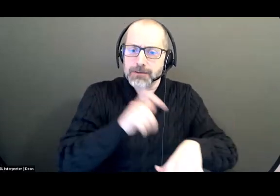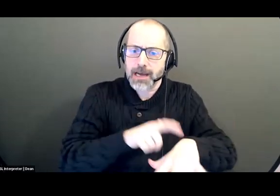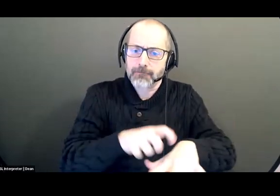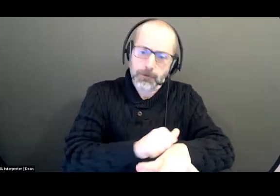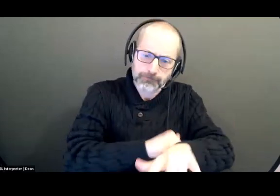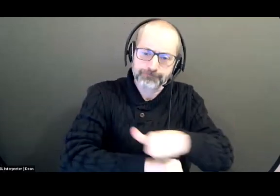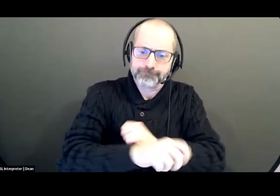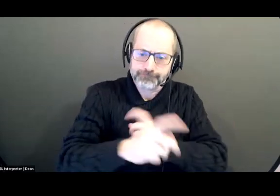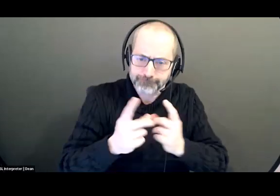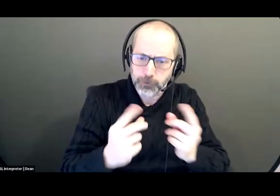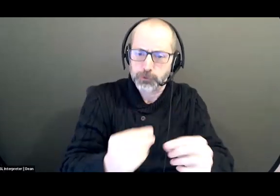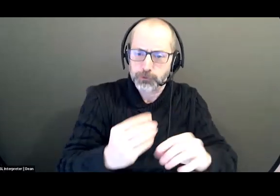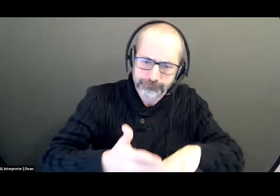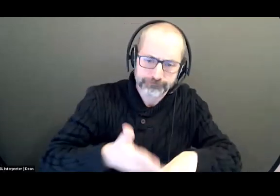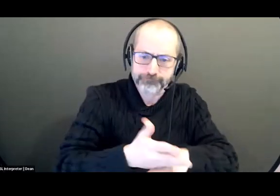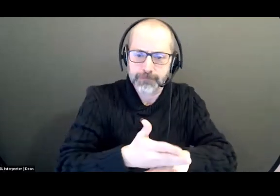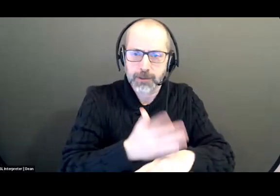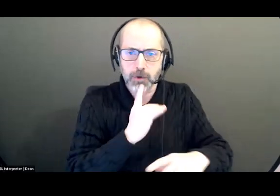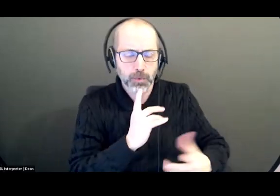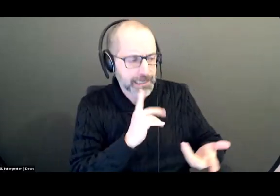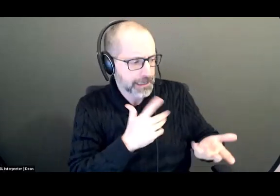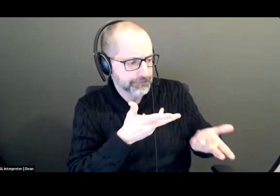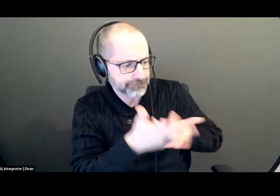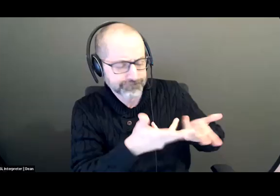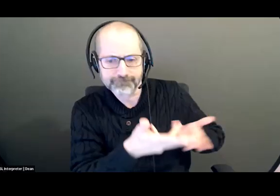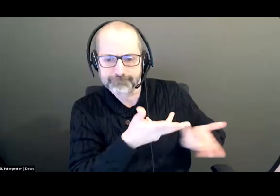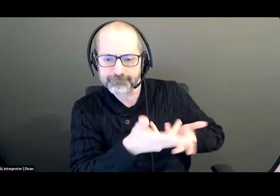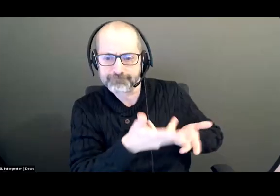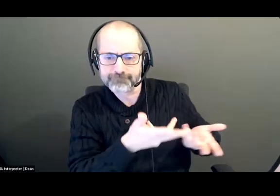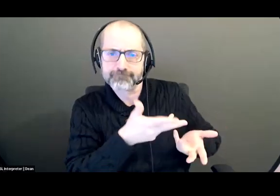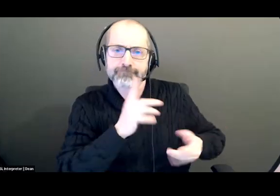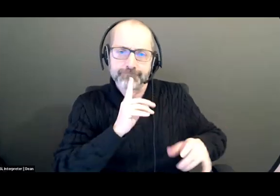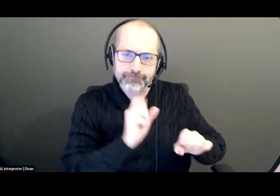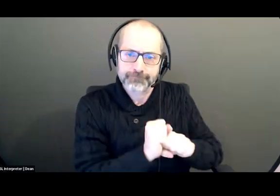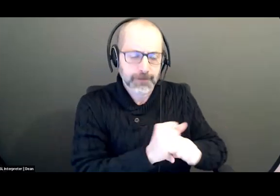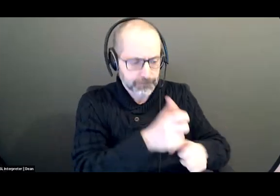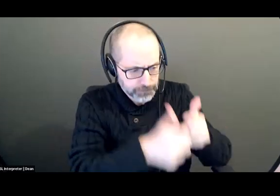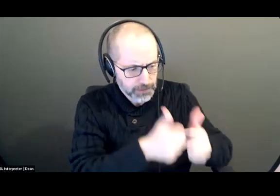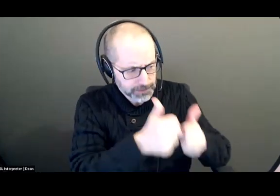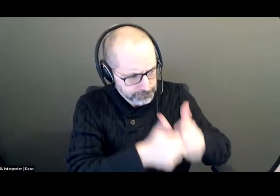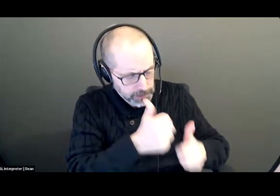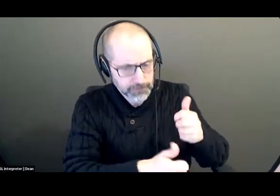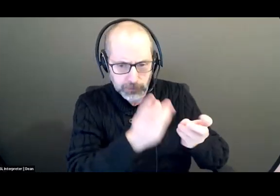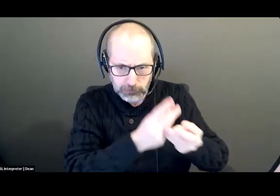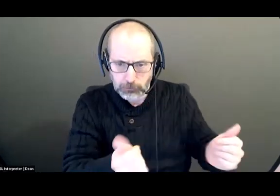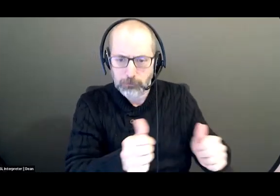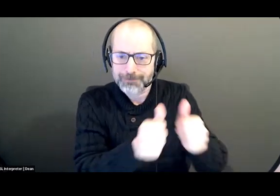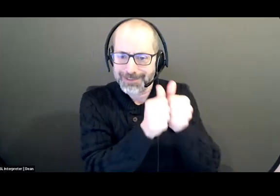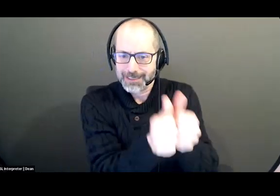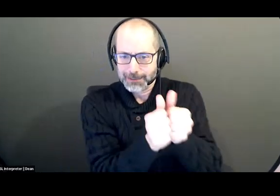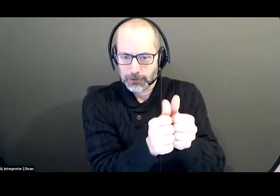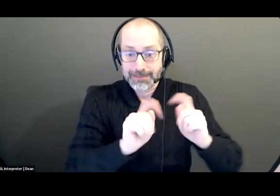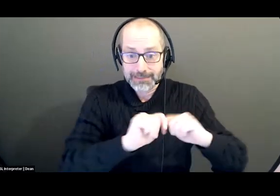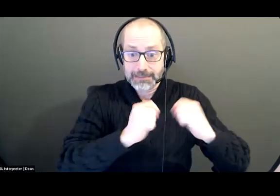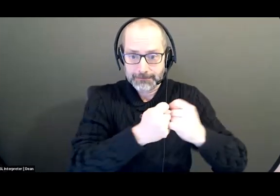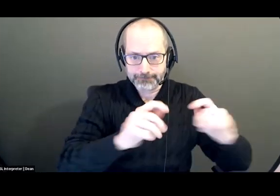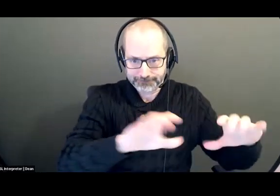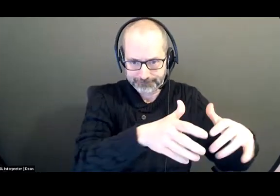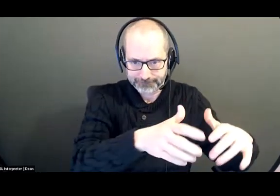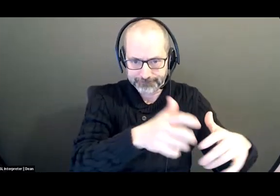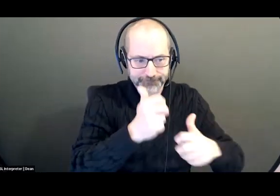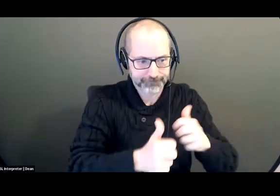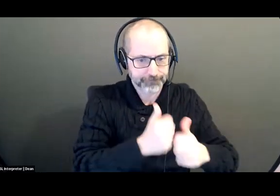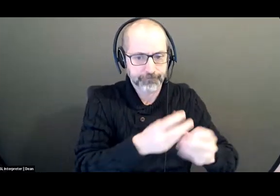just maybe shouldn't stay there long. And we would go to having constructive conversations and